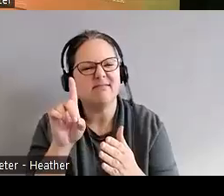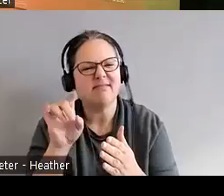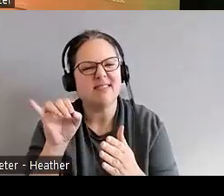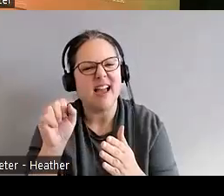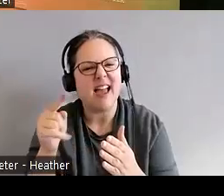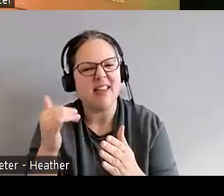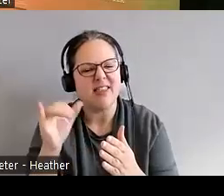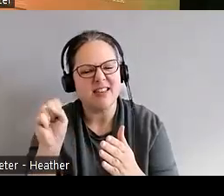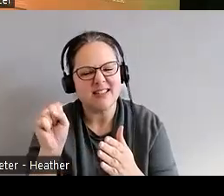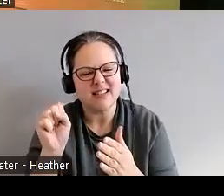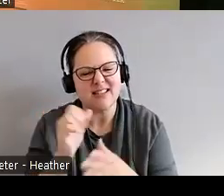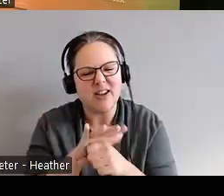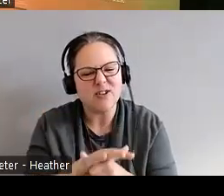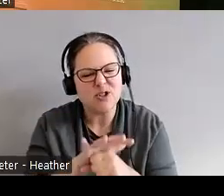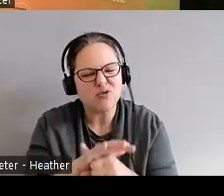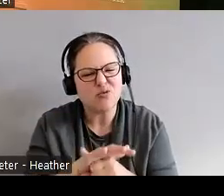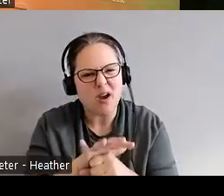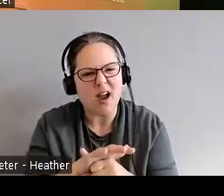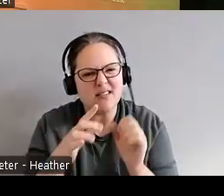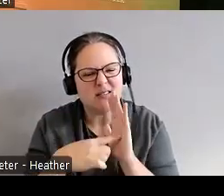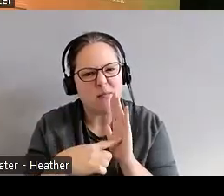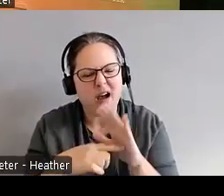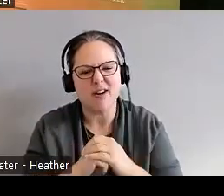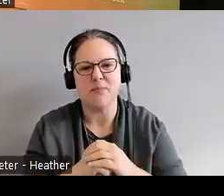was wondering about when I was a trainee, as a